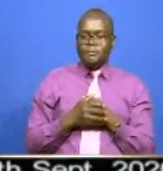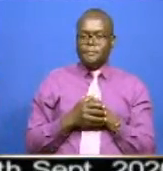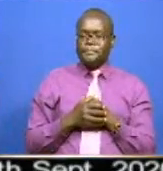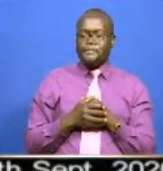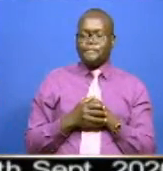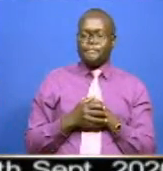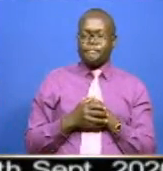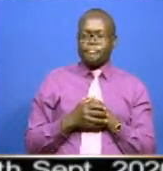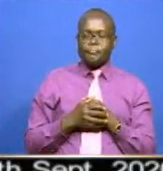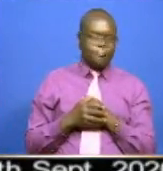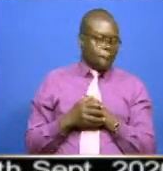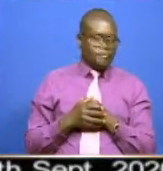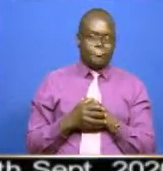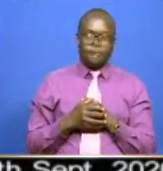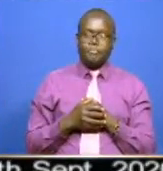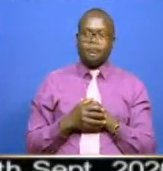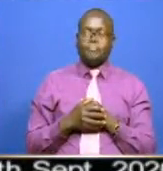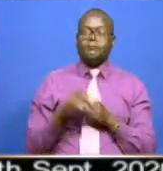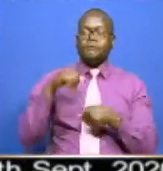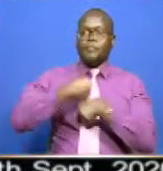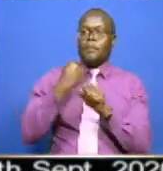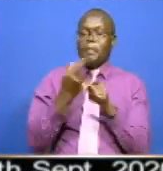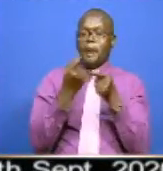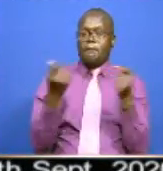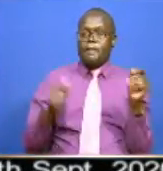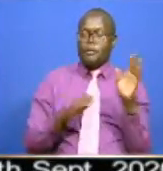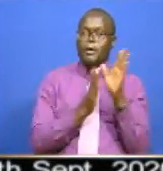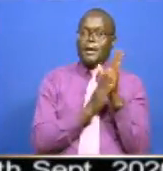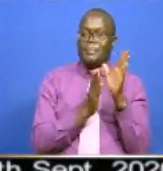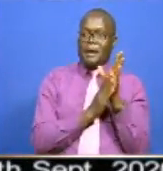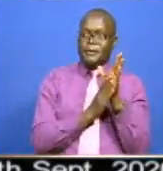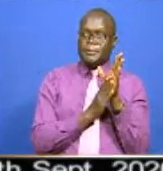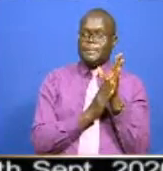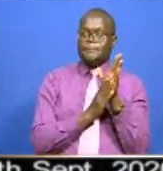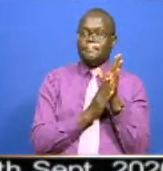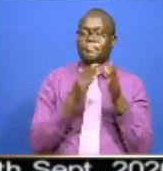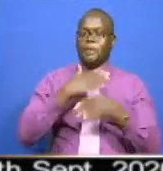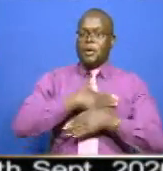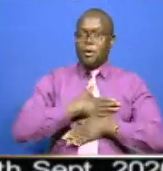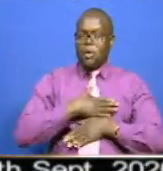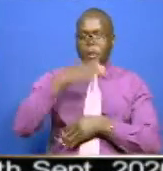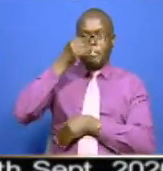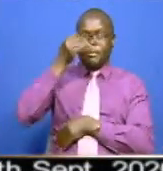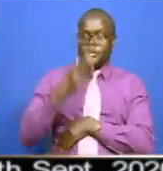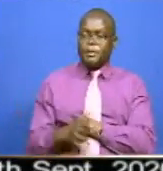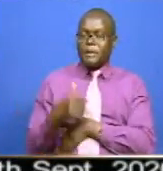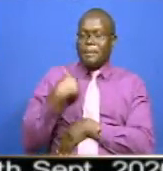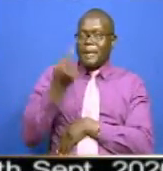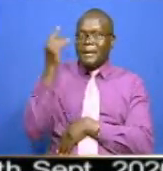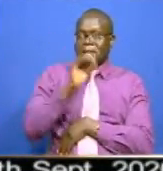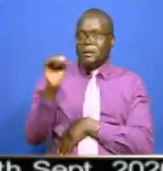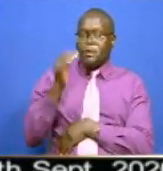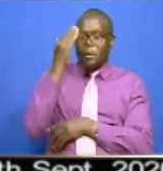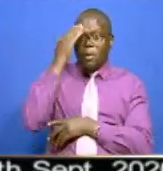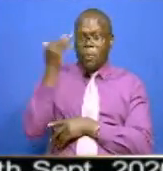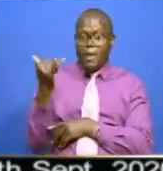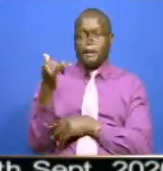Speaker, I just want to make a few remarks. Honorable Speaker, I do not understand why